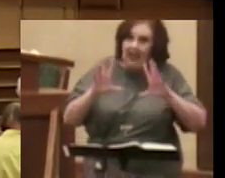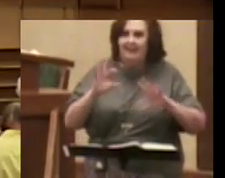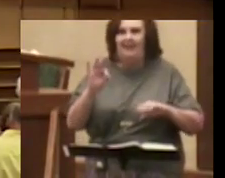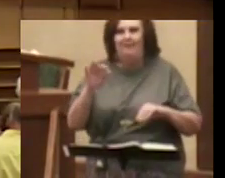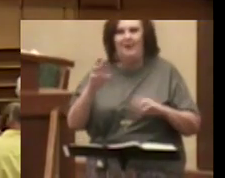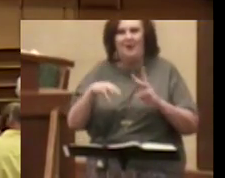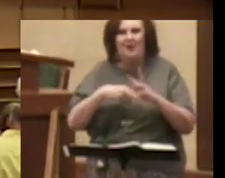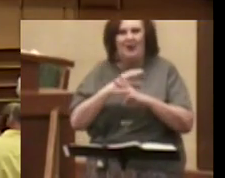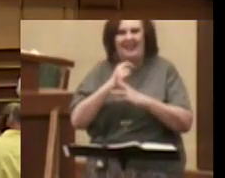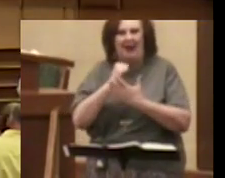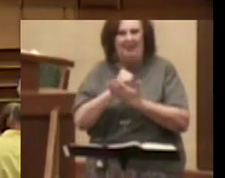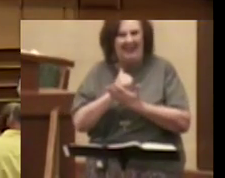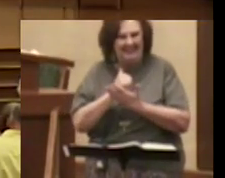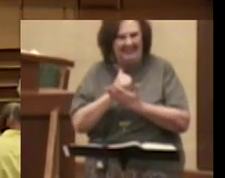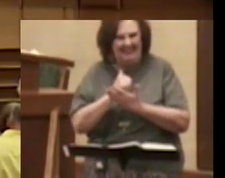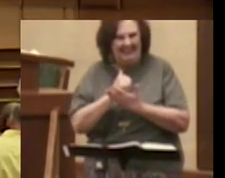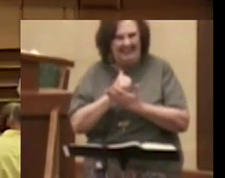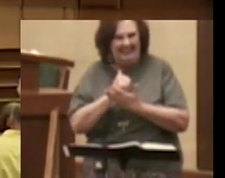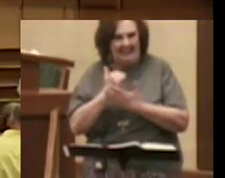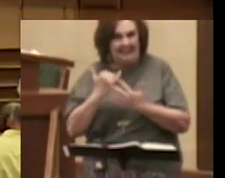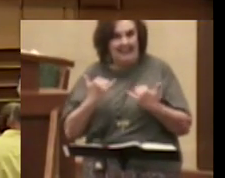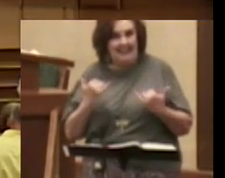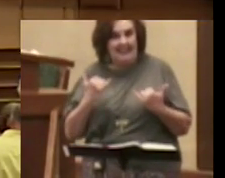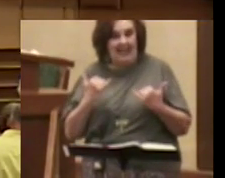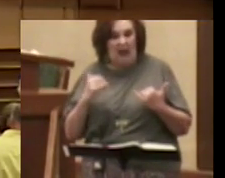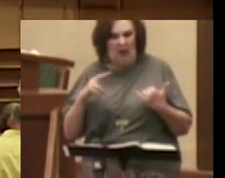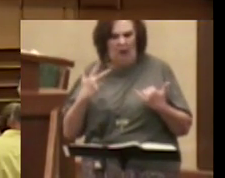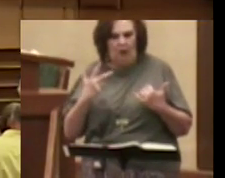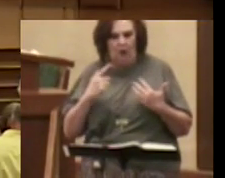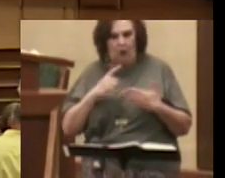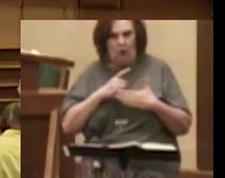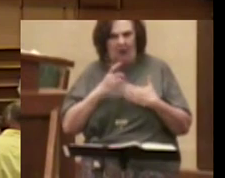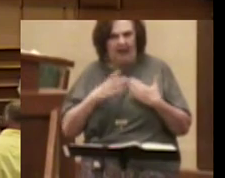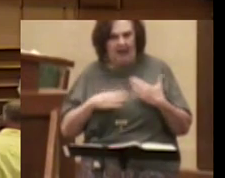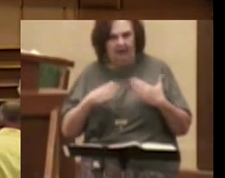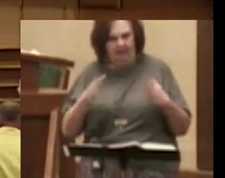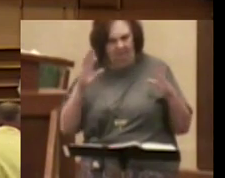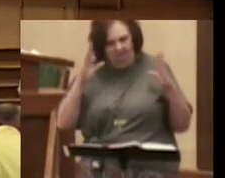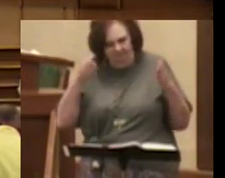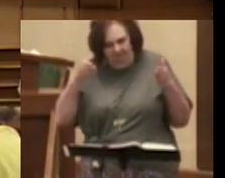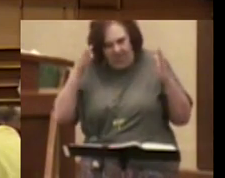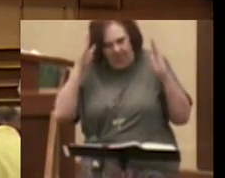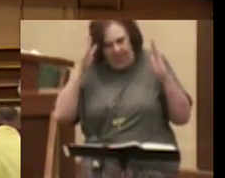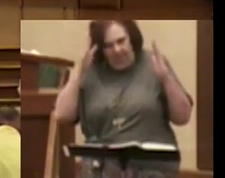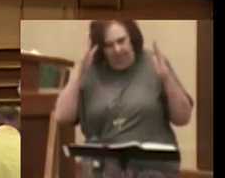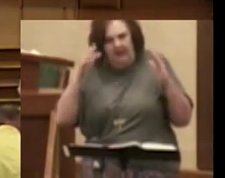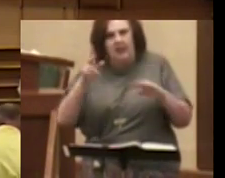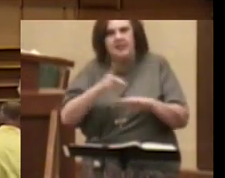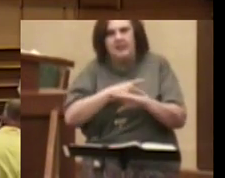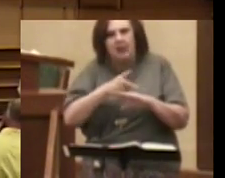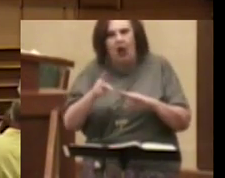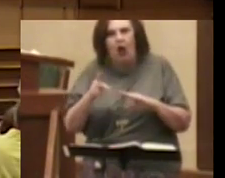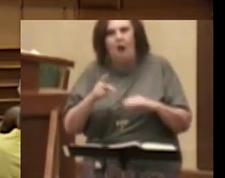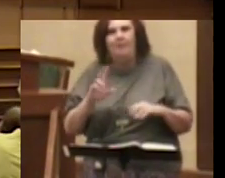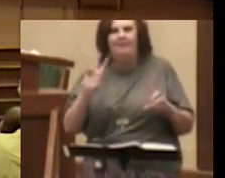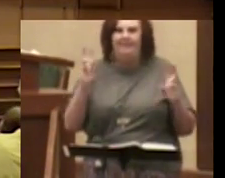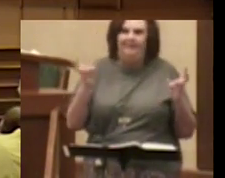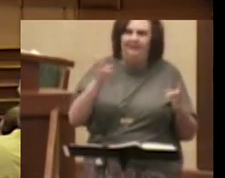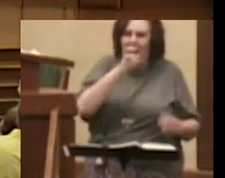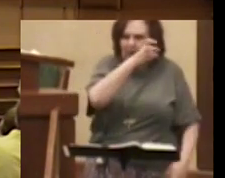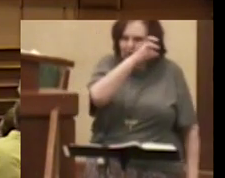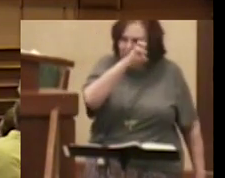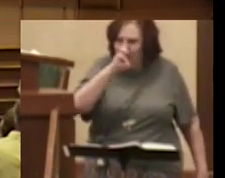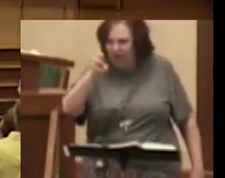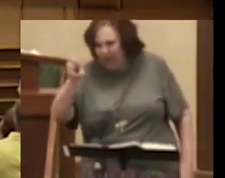Amen. Well, today we are in our third weekend of focusing on the Psalms, our road trip, so to speak, through